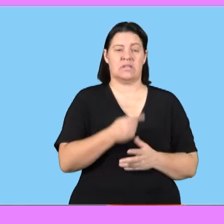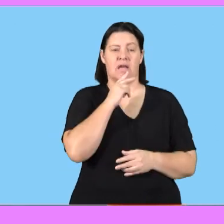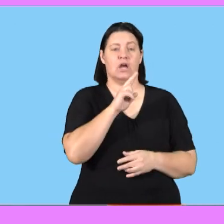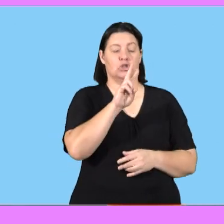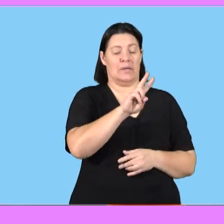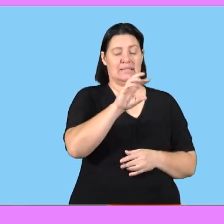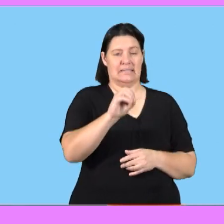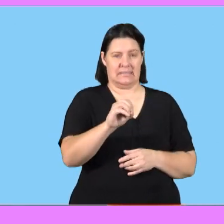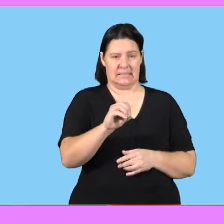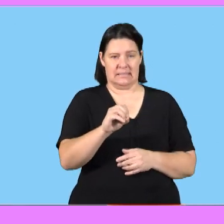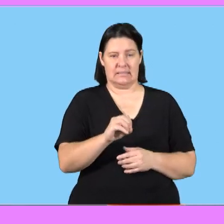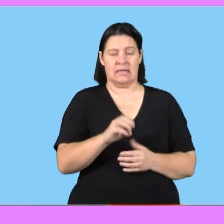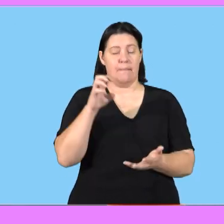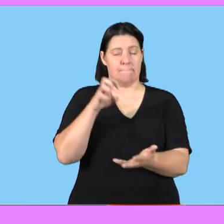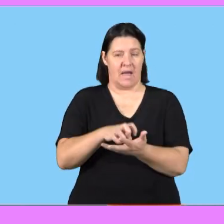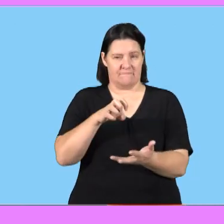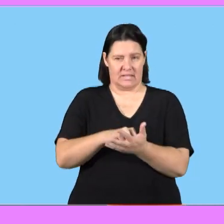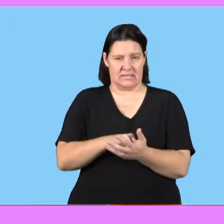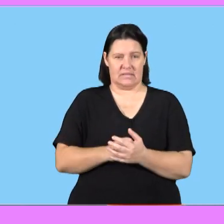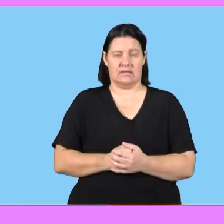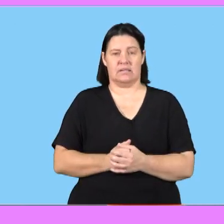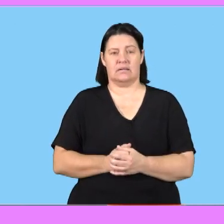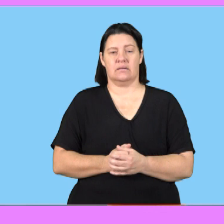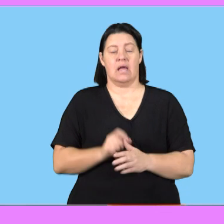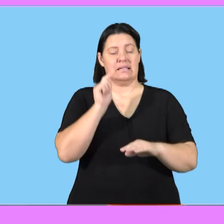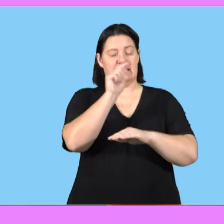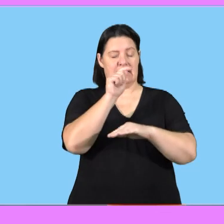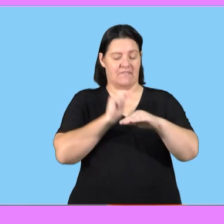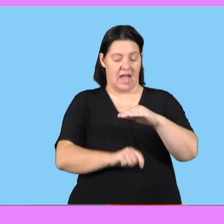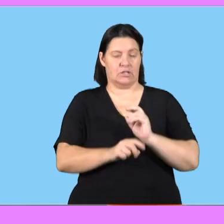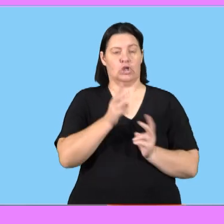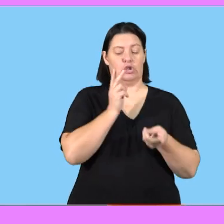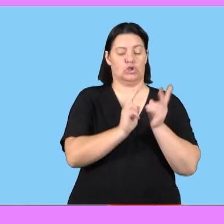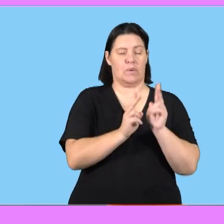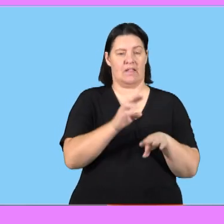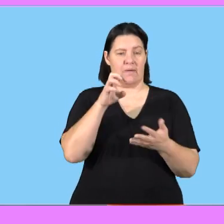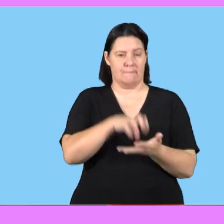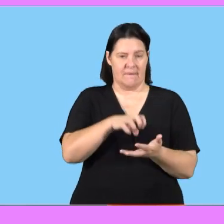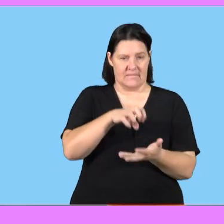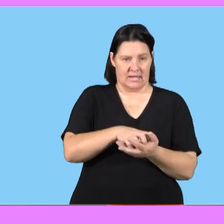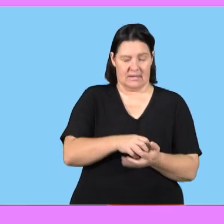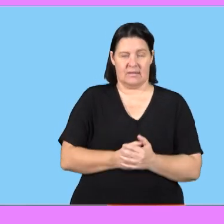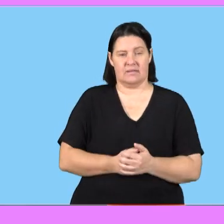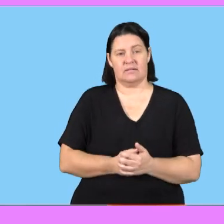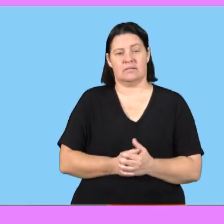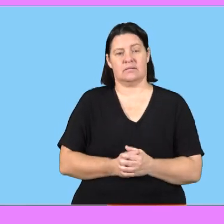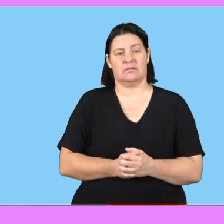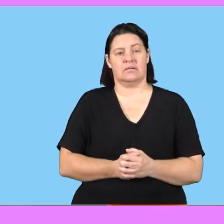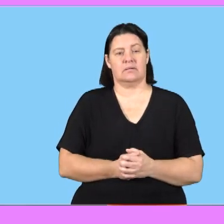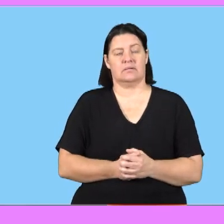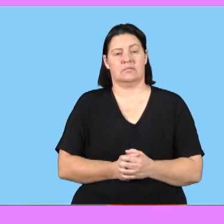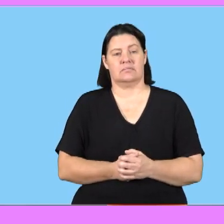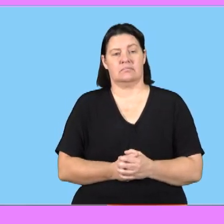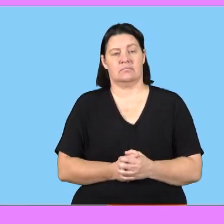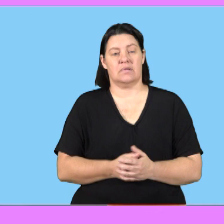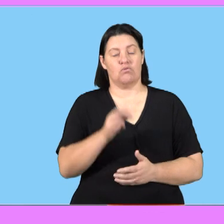say 20 muffins, and then we divide it by 12 muffins. Remember,